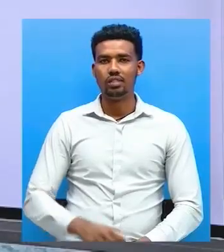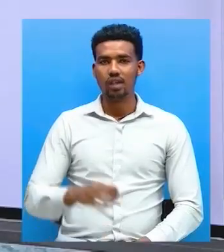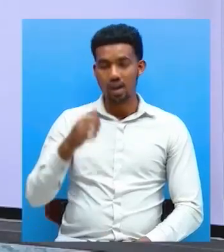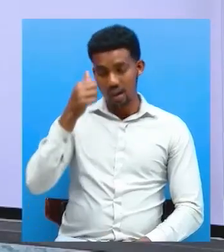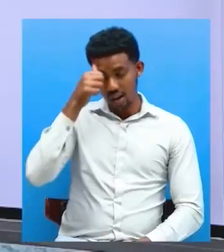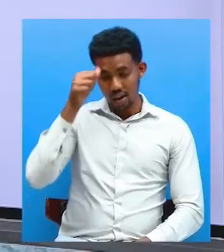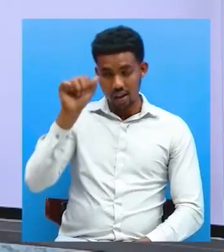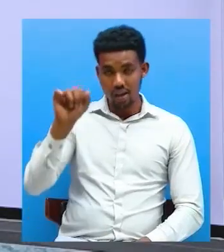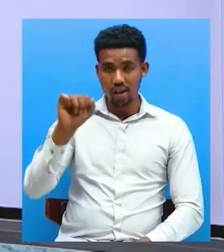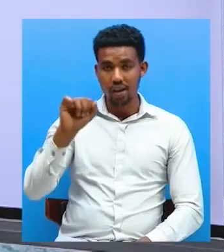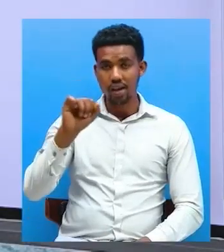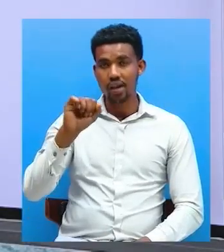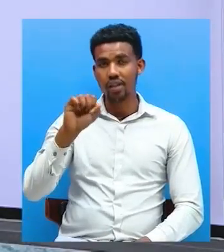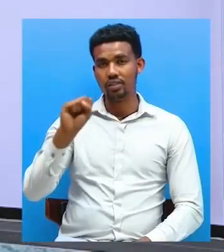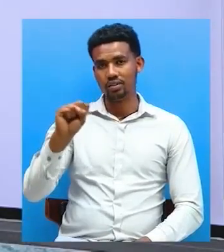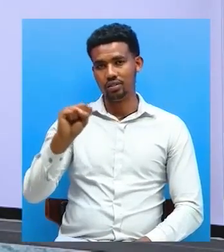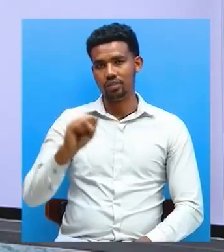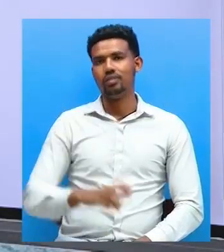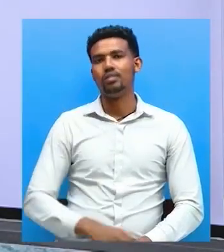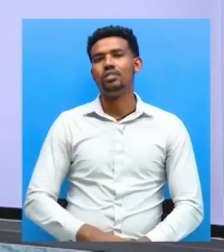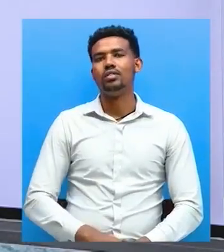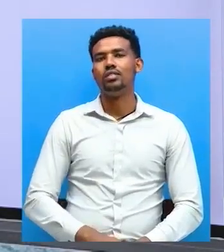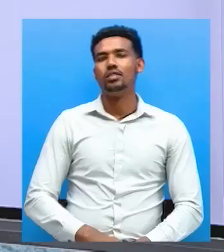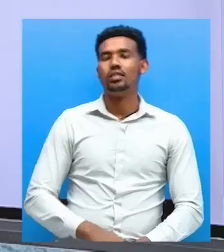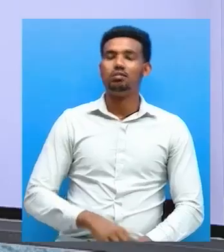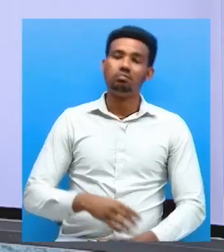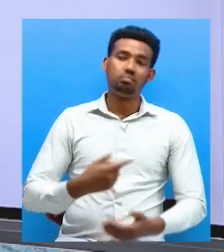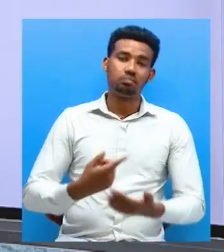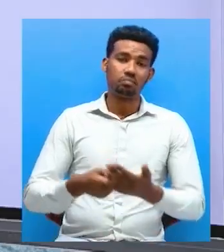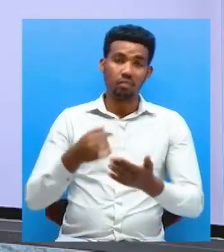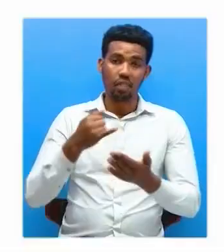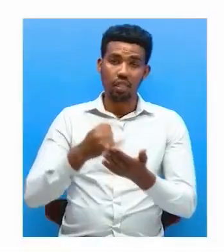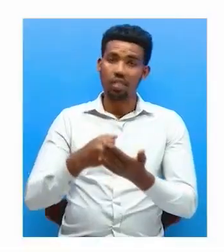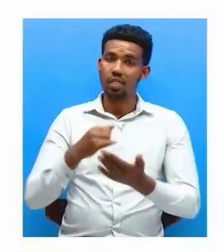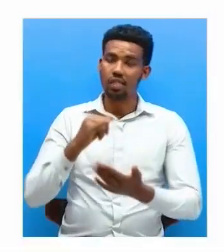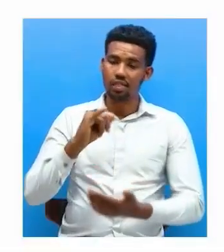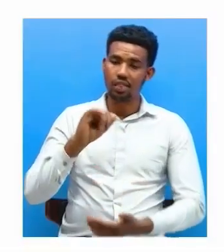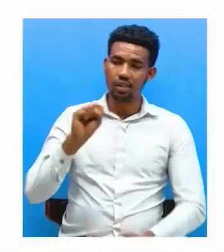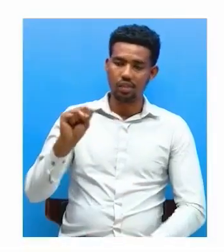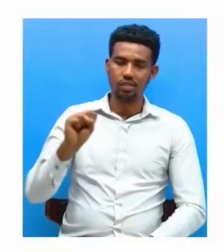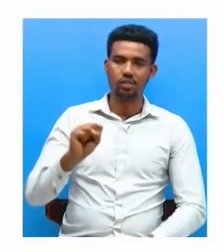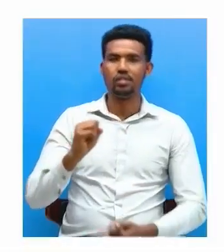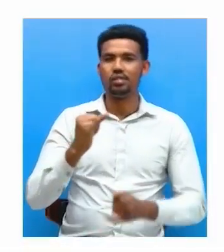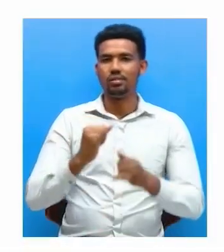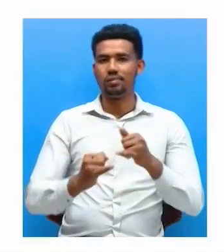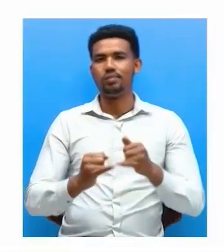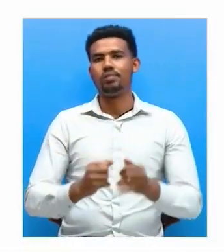His. Let us continue with it is. It's.